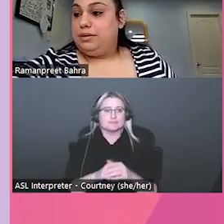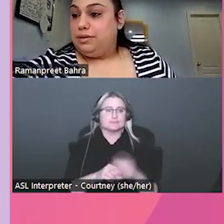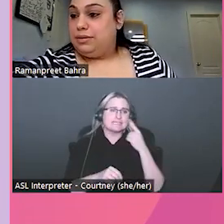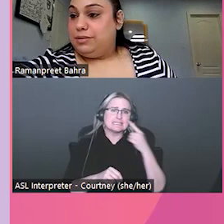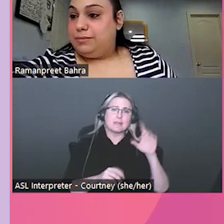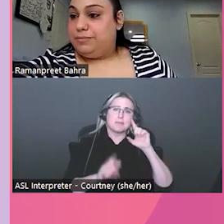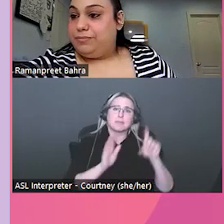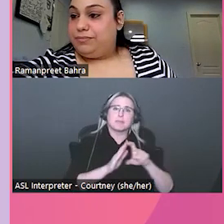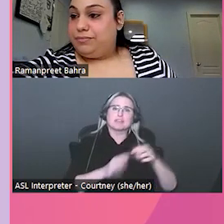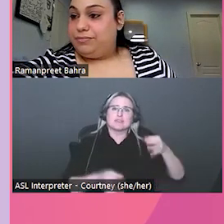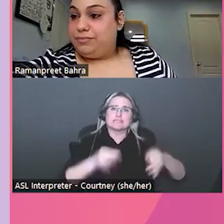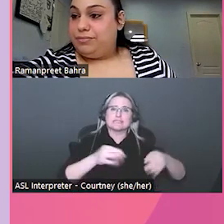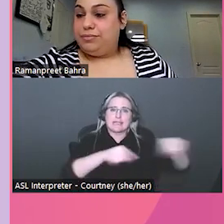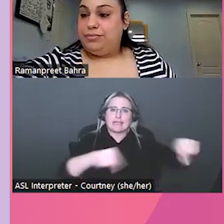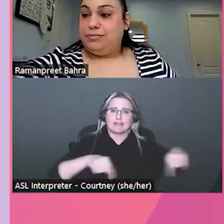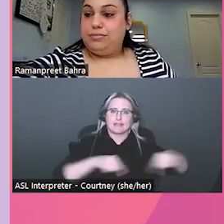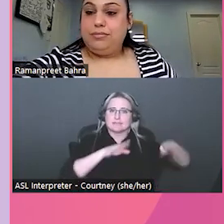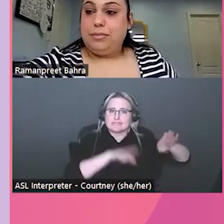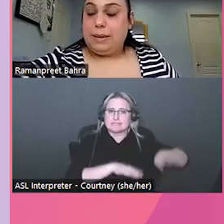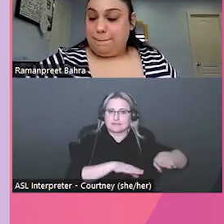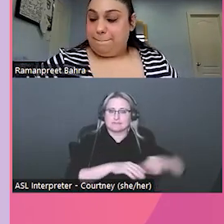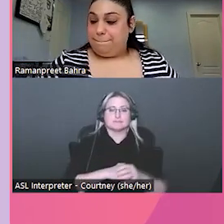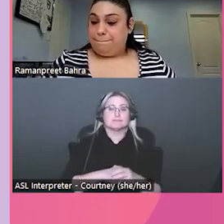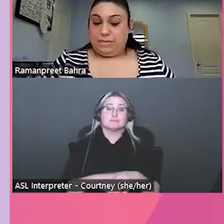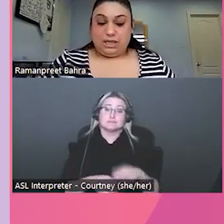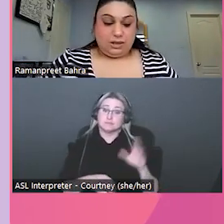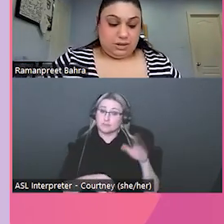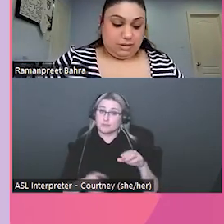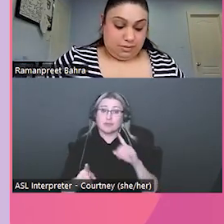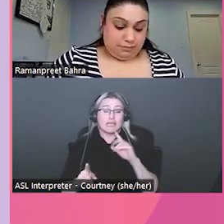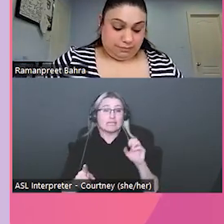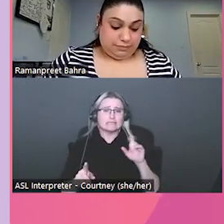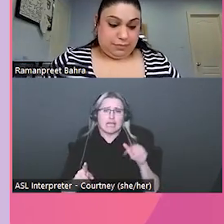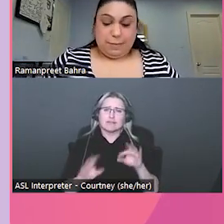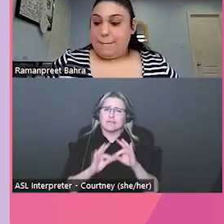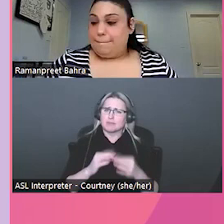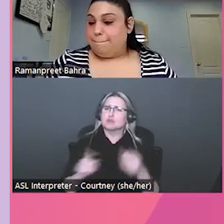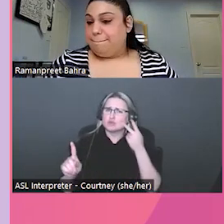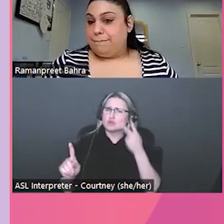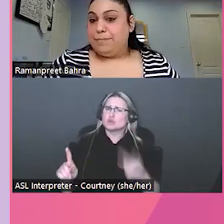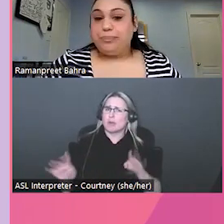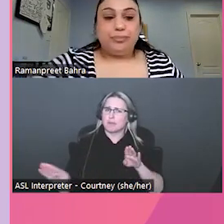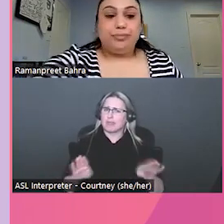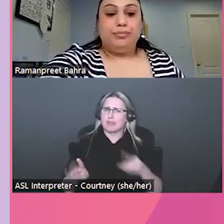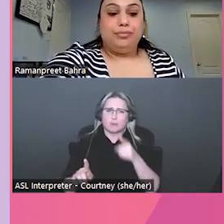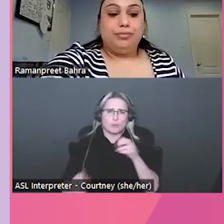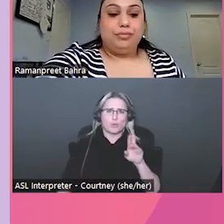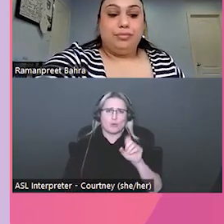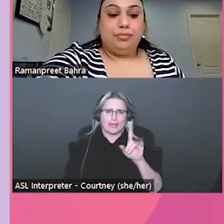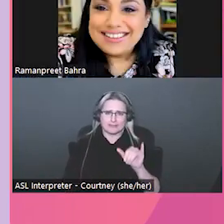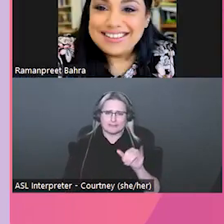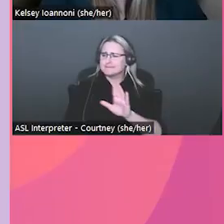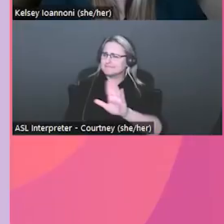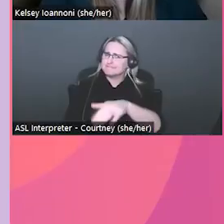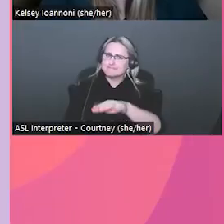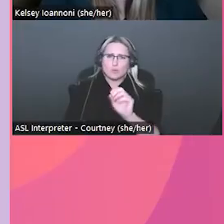on the left, and it tells us that Sally's family often witnessed Riley's behavior and would reassure her that he was